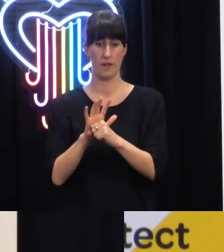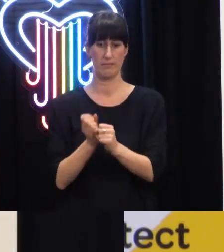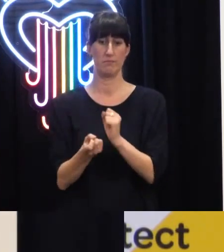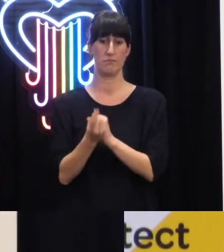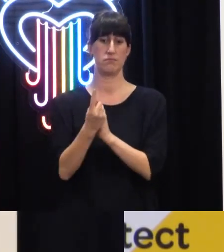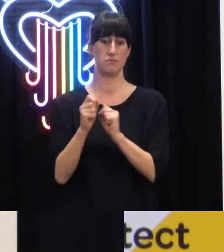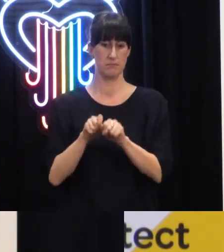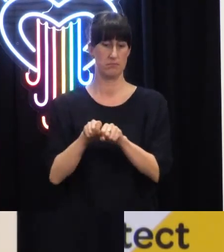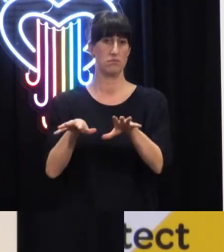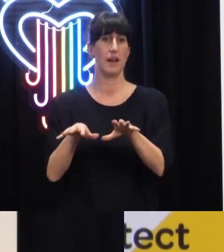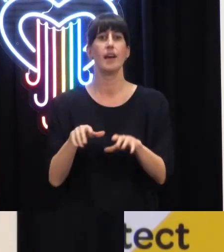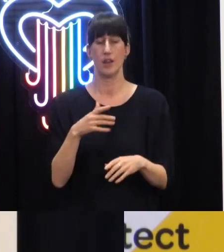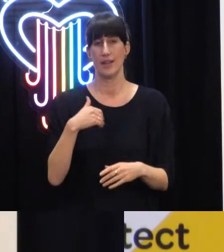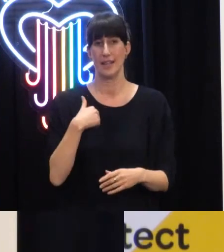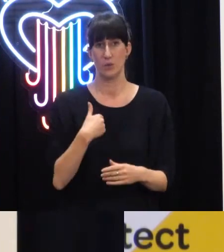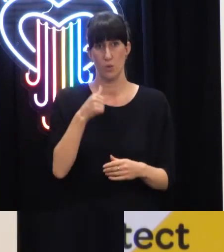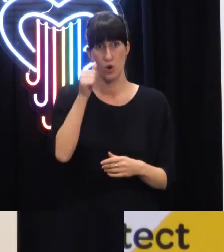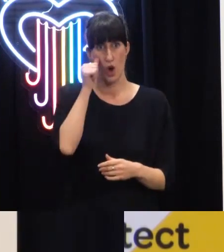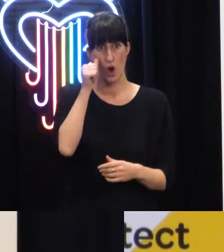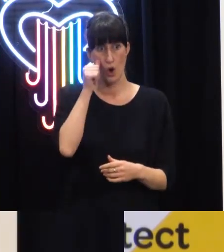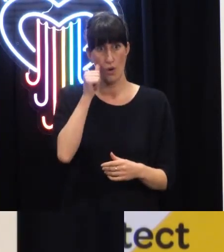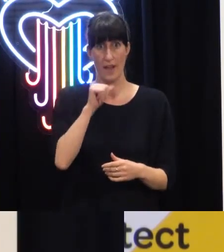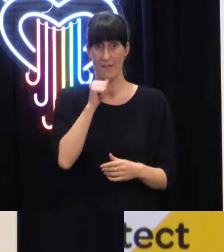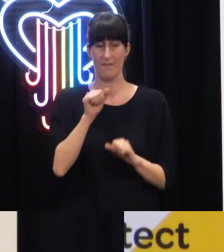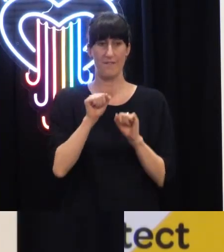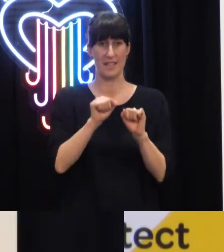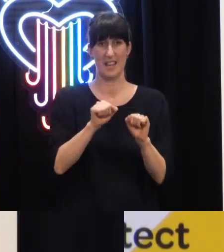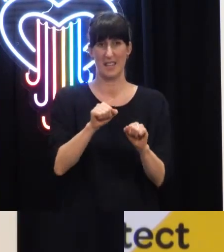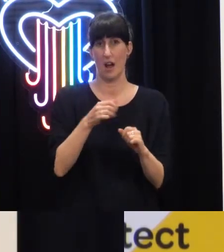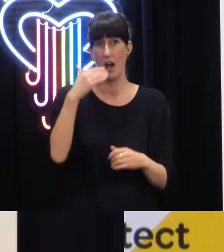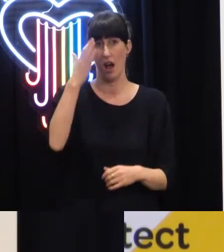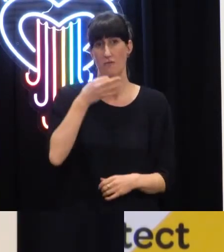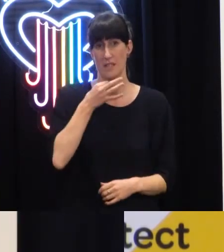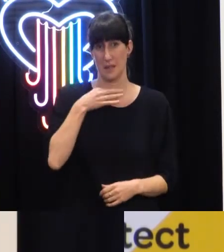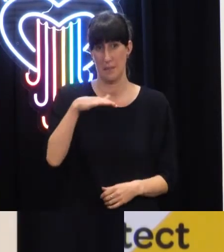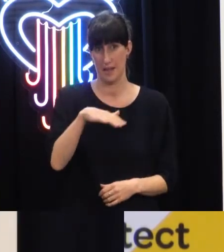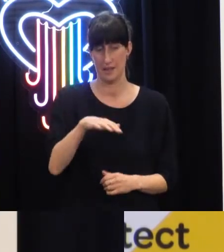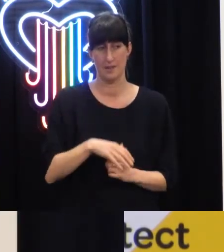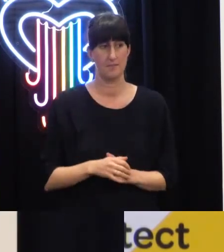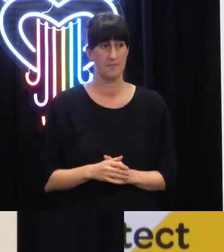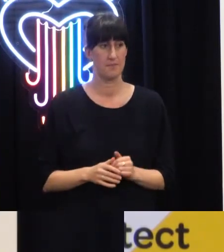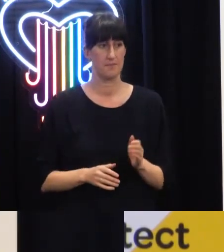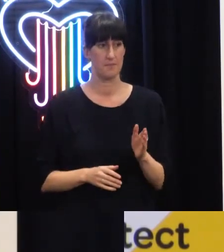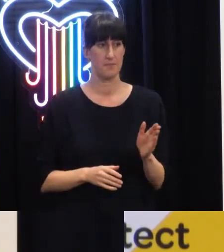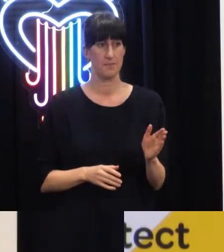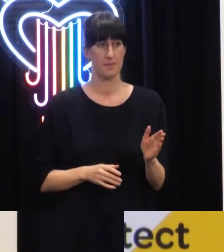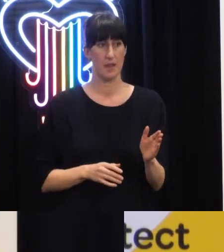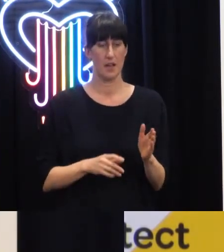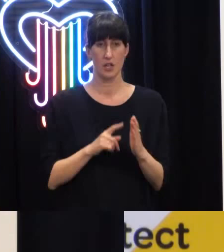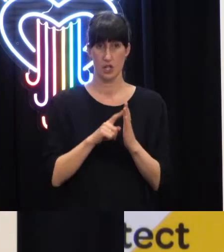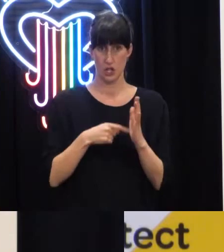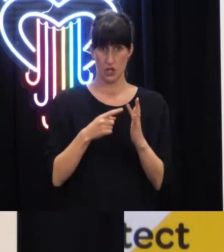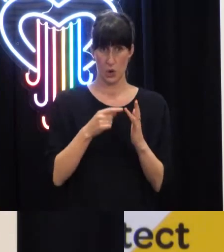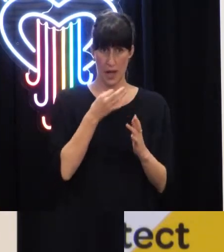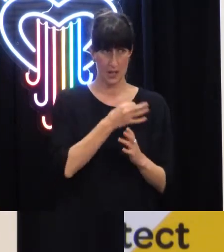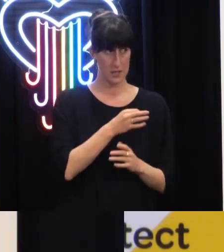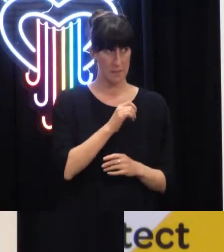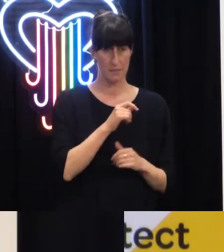policy decisions we took some time ago, so that's not new. Did you have a particular view on the masking, Dr. Bloomfield?